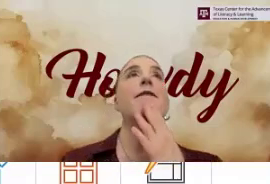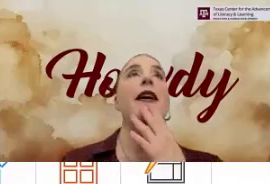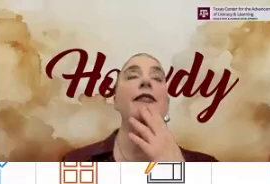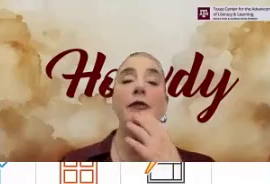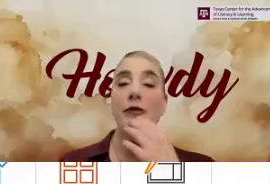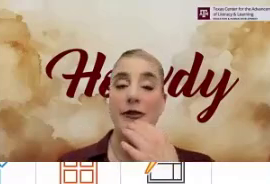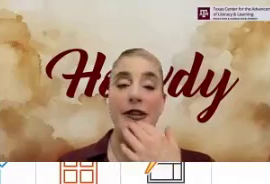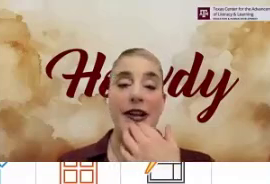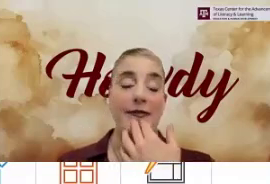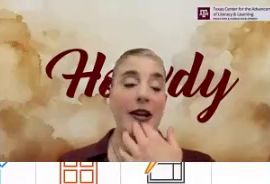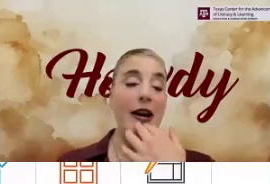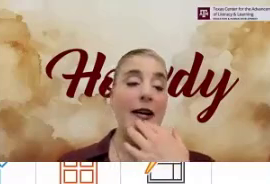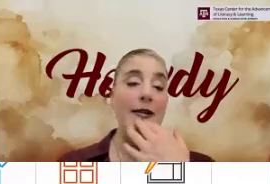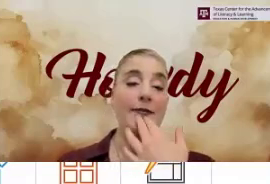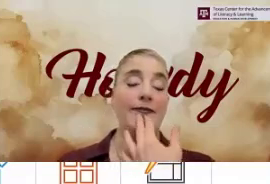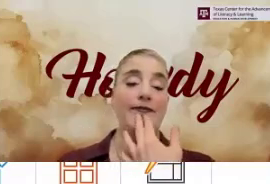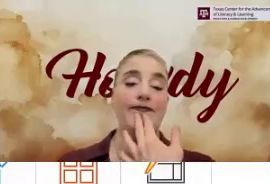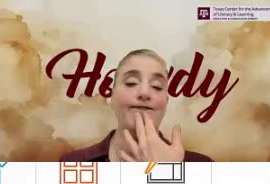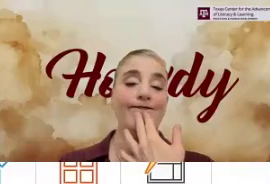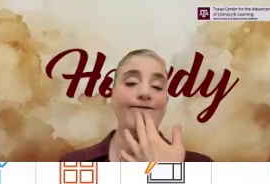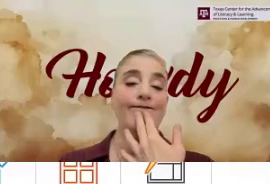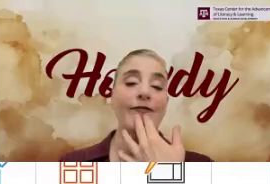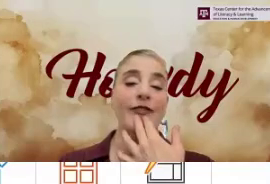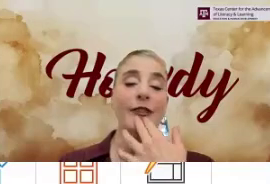Okay, yep, I see what you're saying.